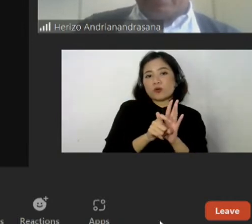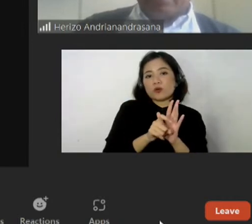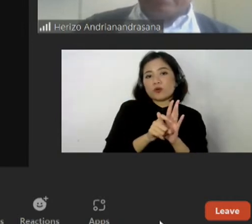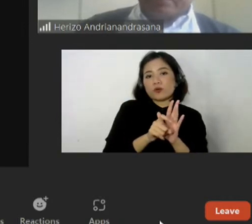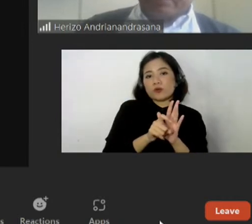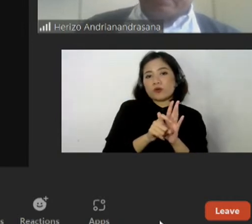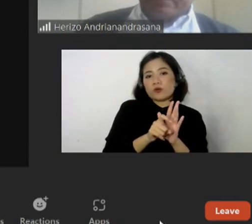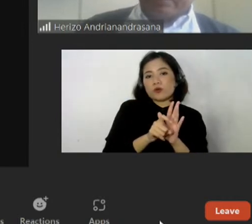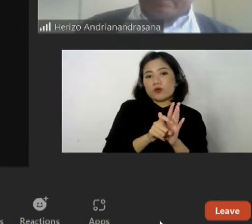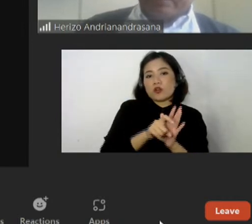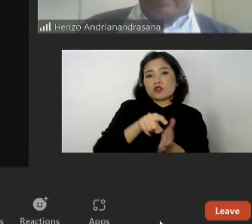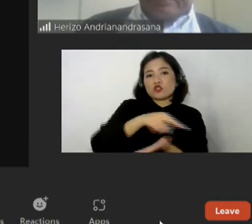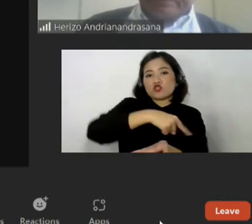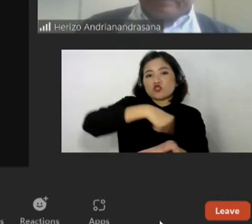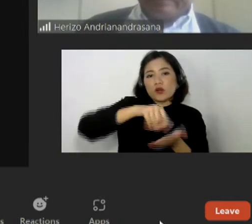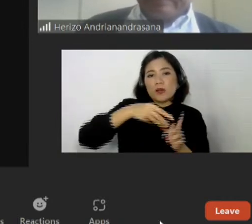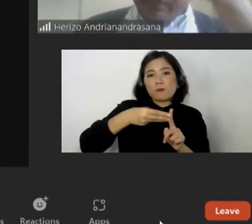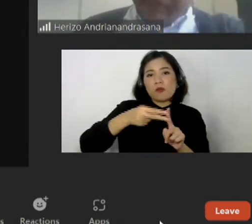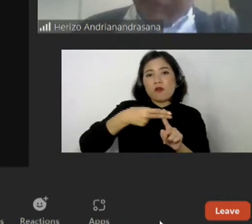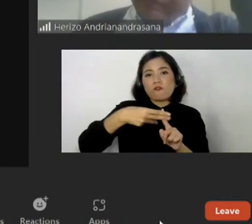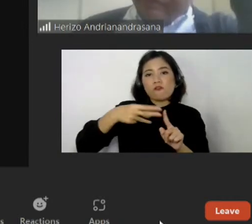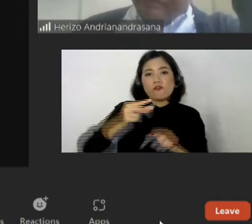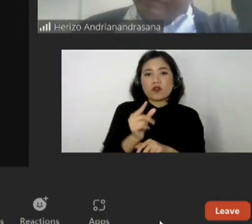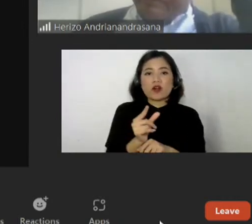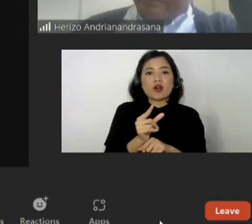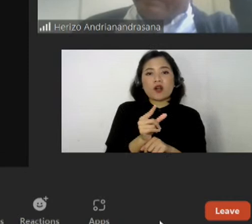buffer zone